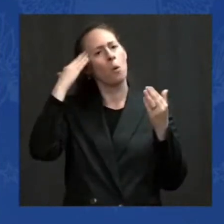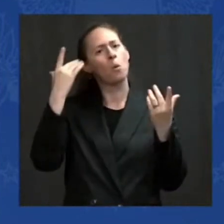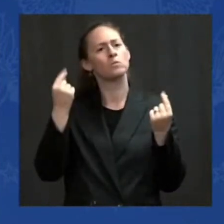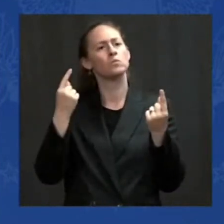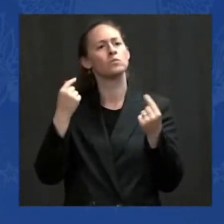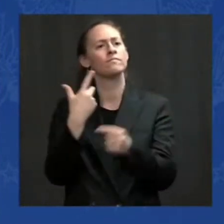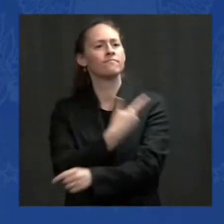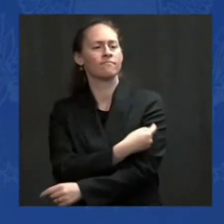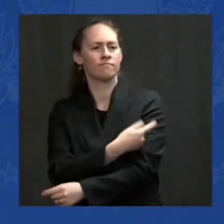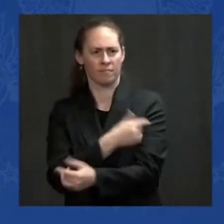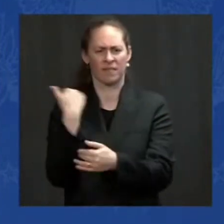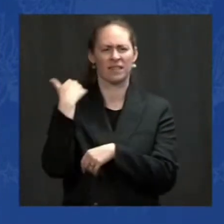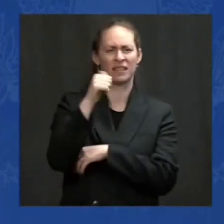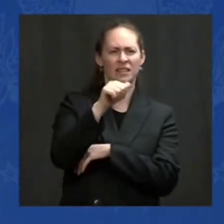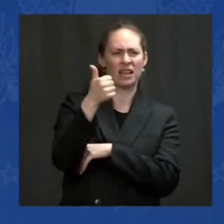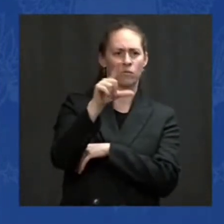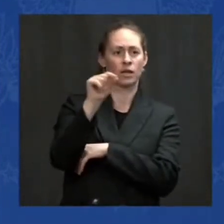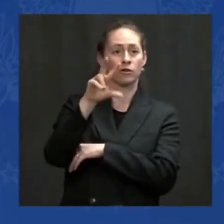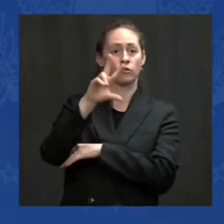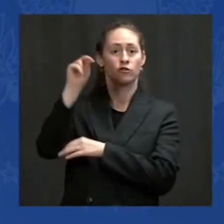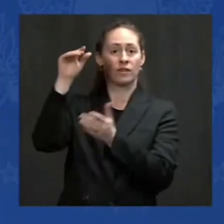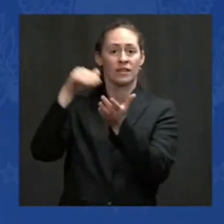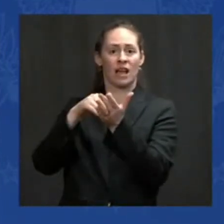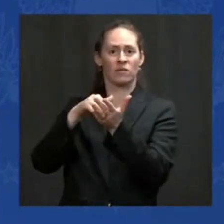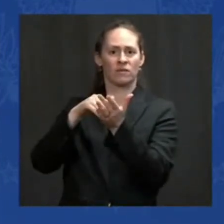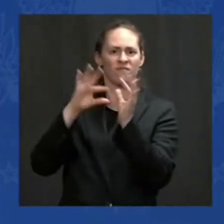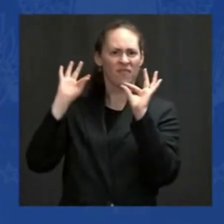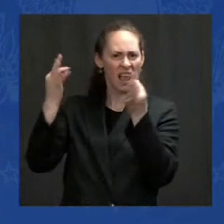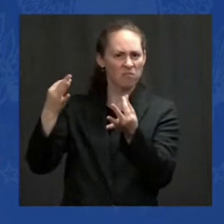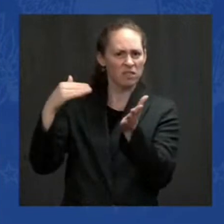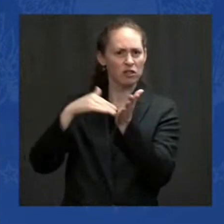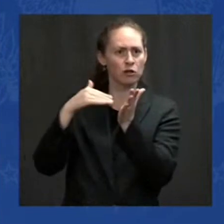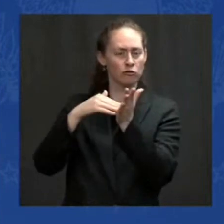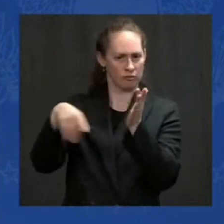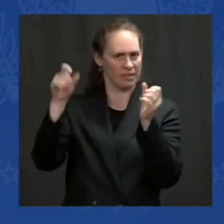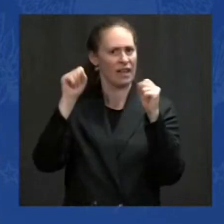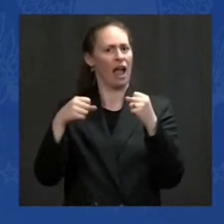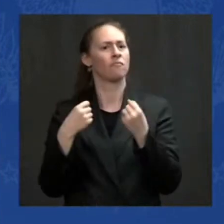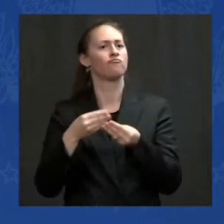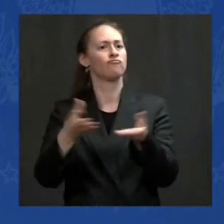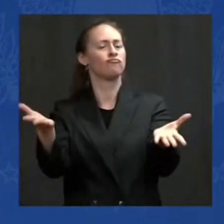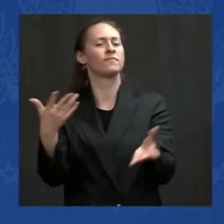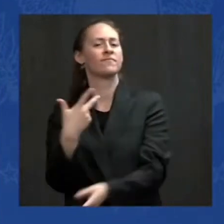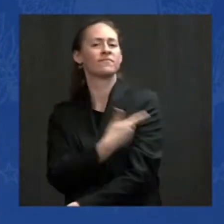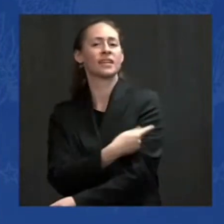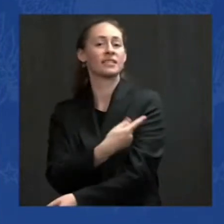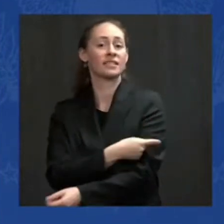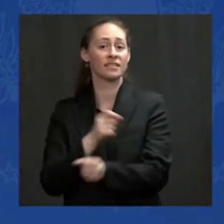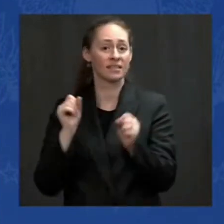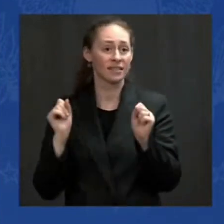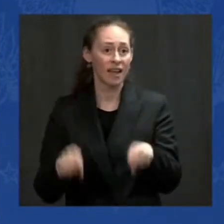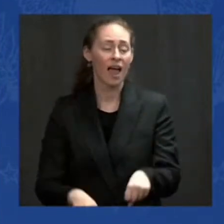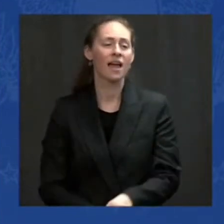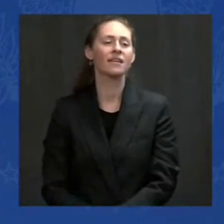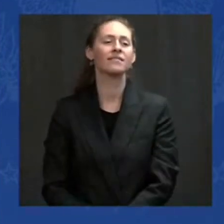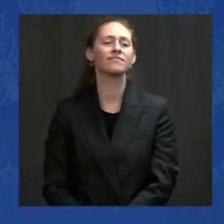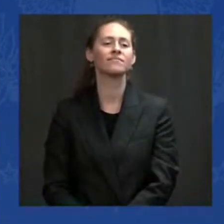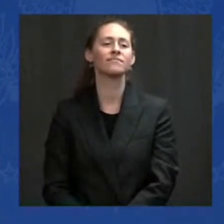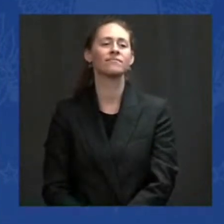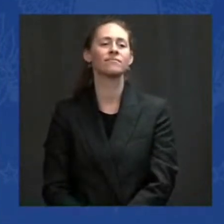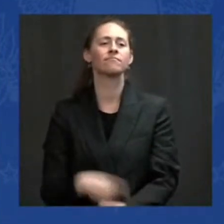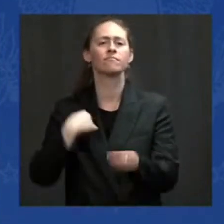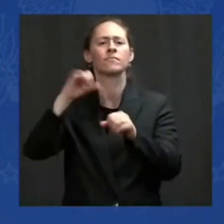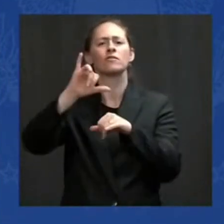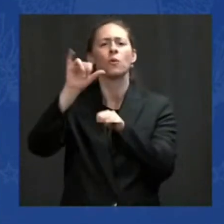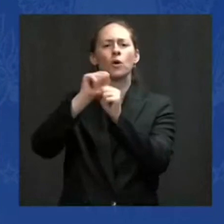now administering shots. We will build on this progress and work with pediatricians and other healthcare providers who serve younger